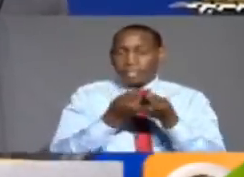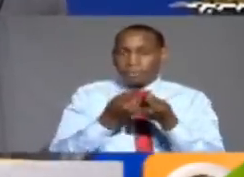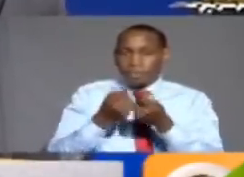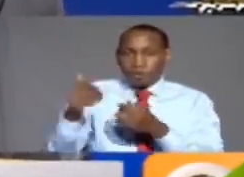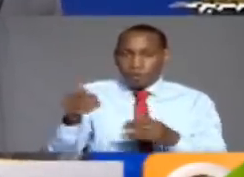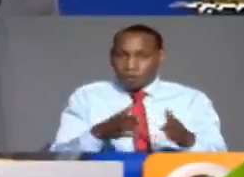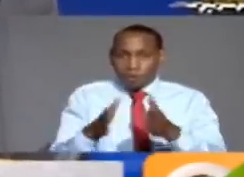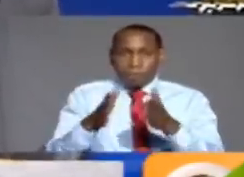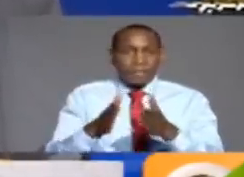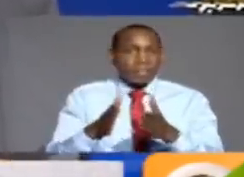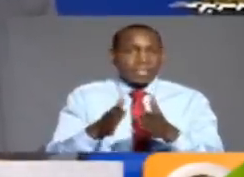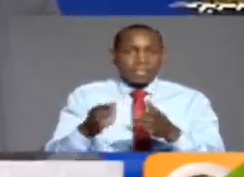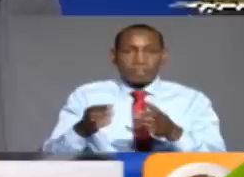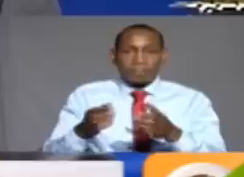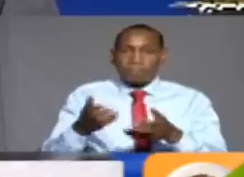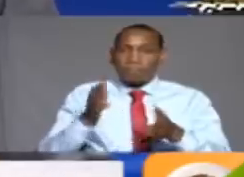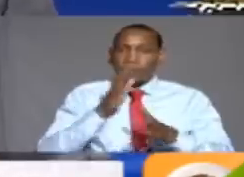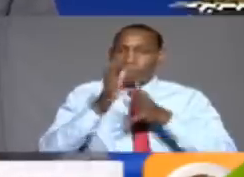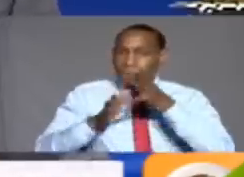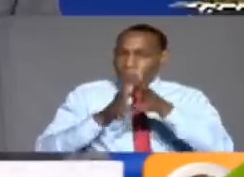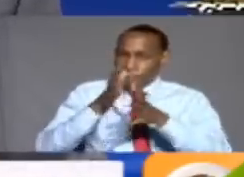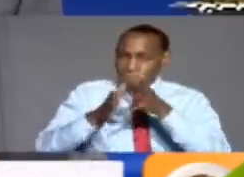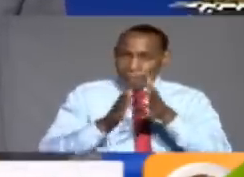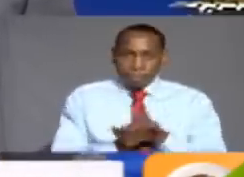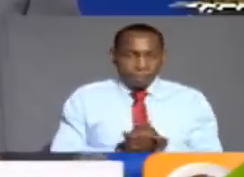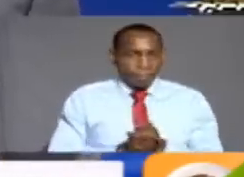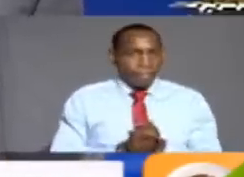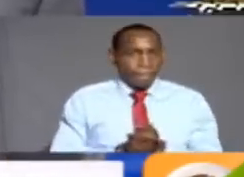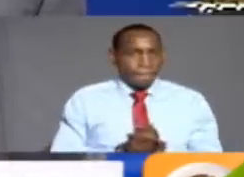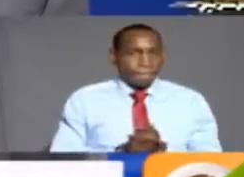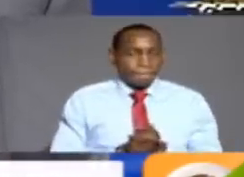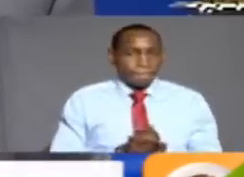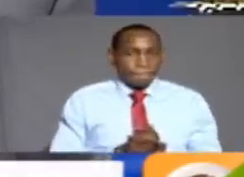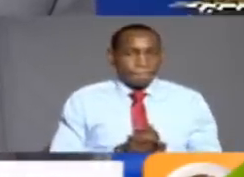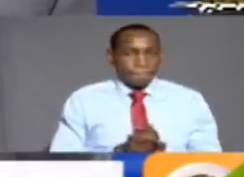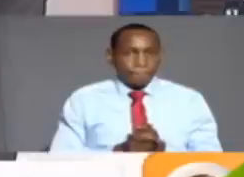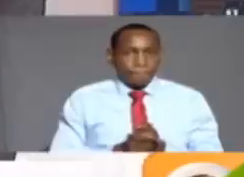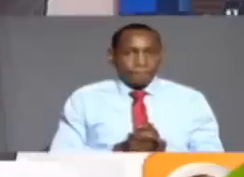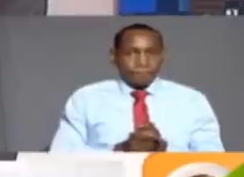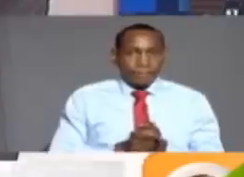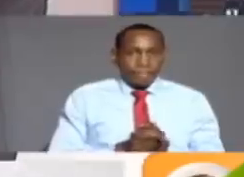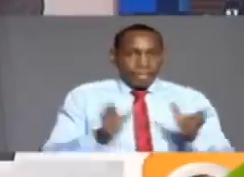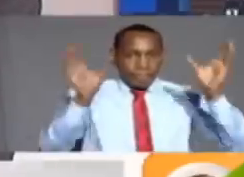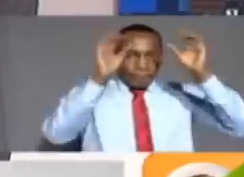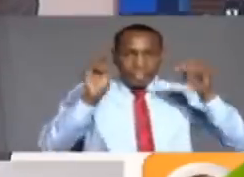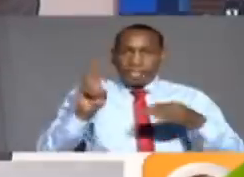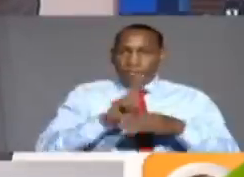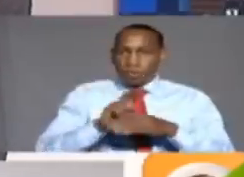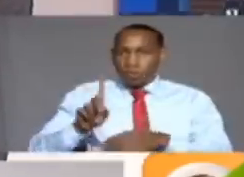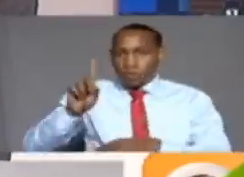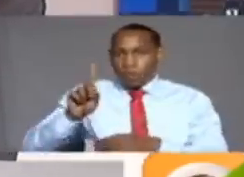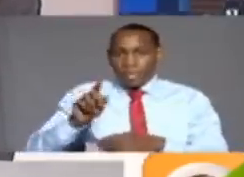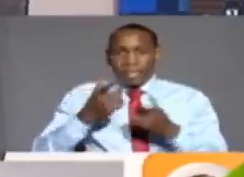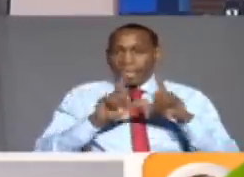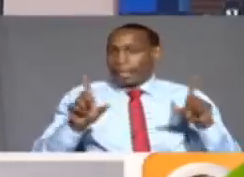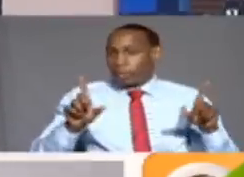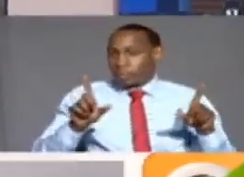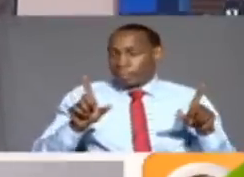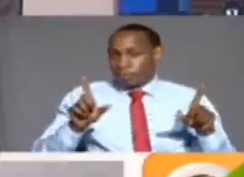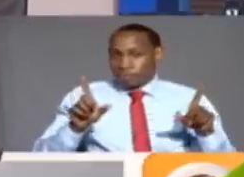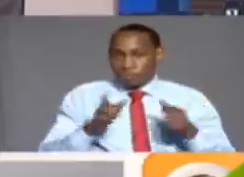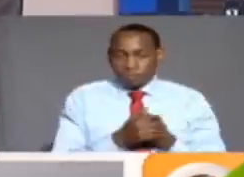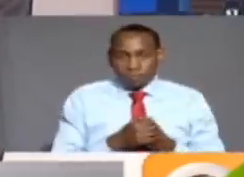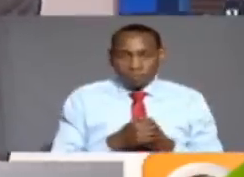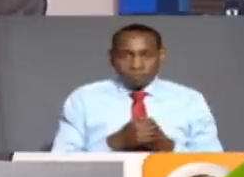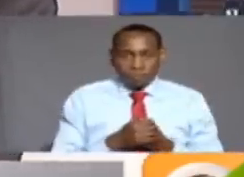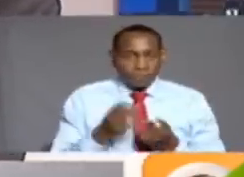a chance to be heard. All right, to be heard. But let me tell you something, Hussein. The president clearly was speaking in one. Yeah, specific yeah. Language. I'm just it's saying about